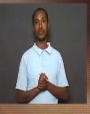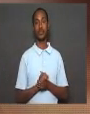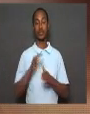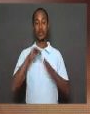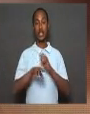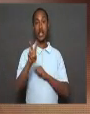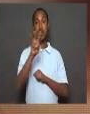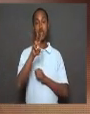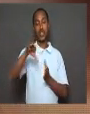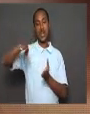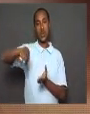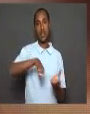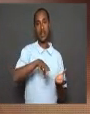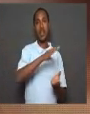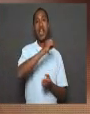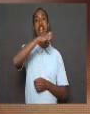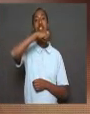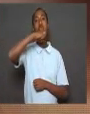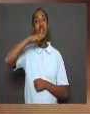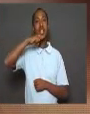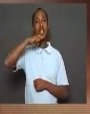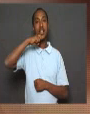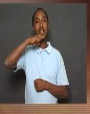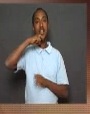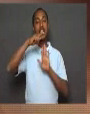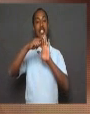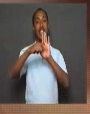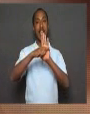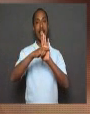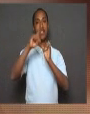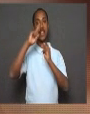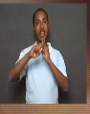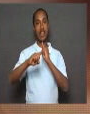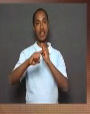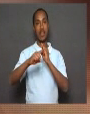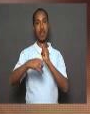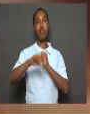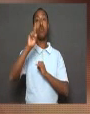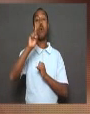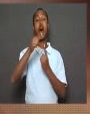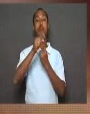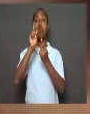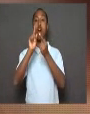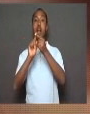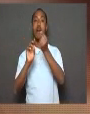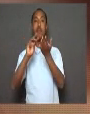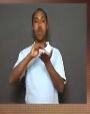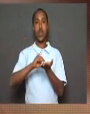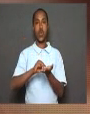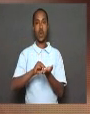In both liquids and solids, the negative end of one polar